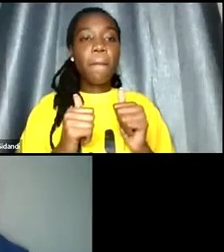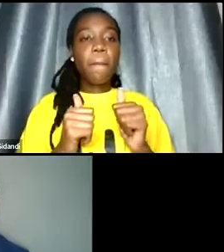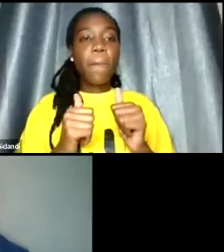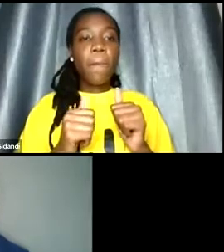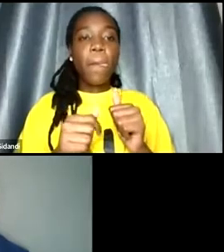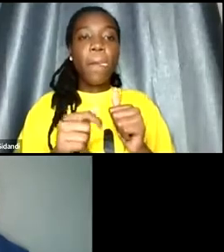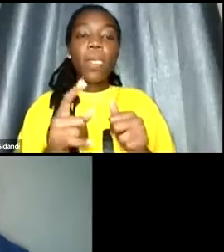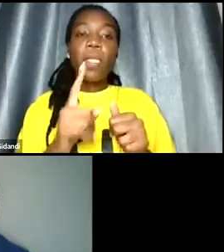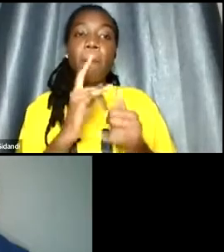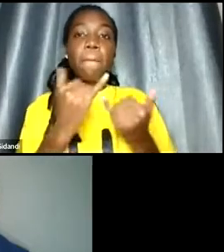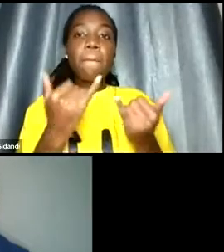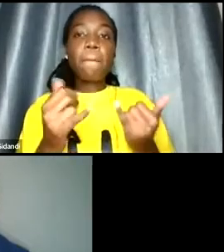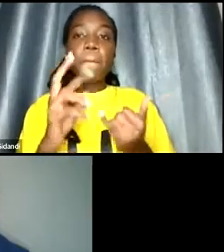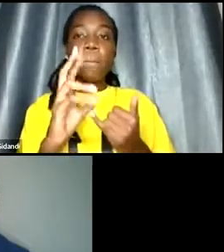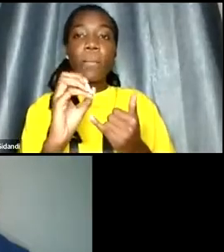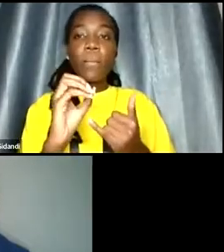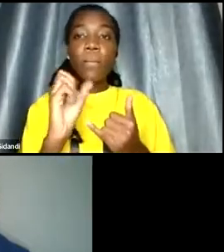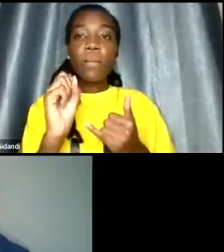at this point. Rose Wangare,